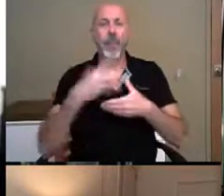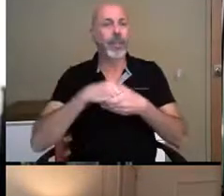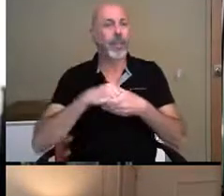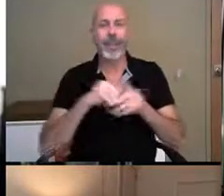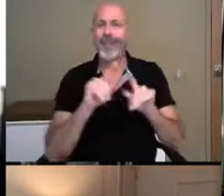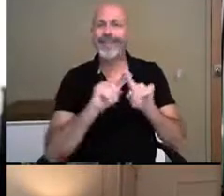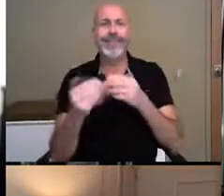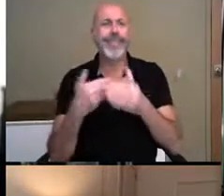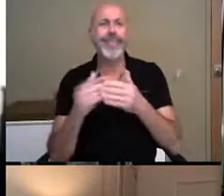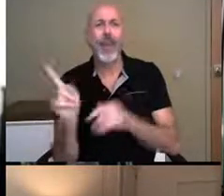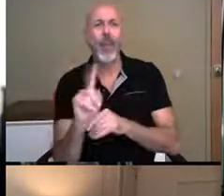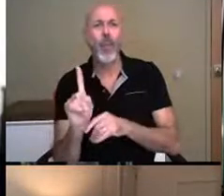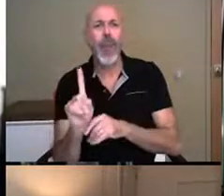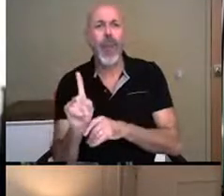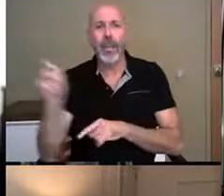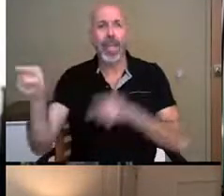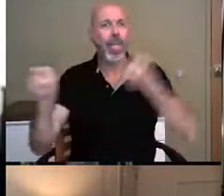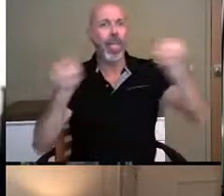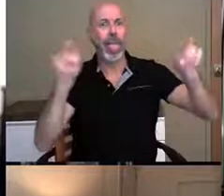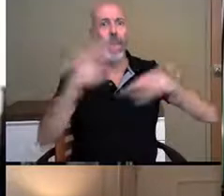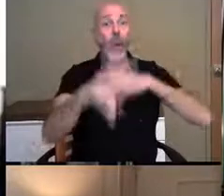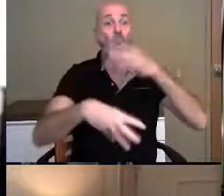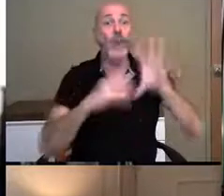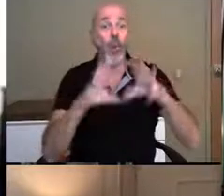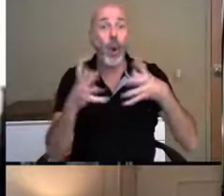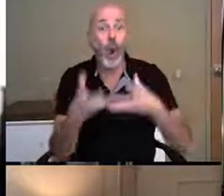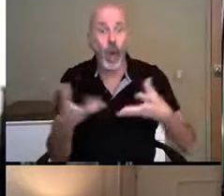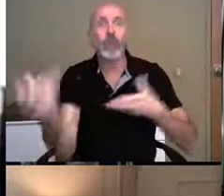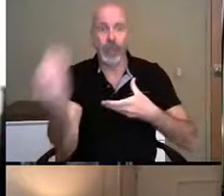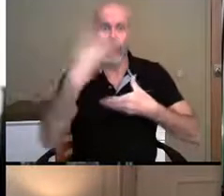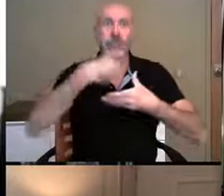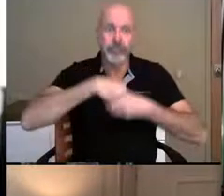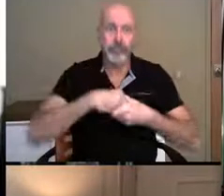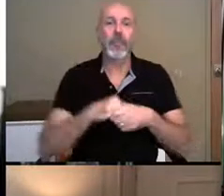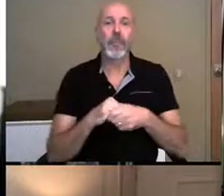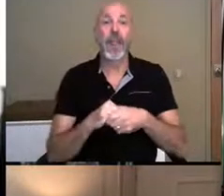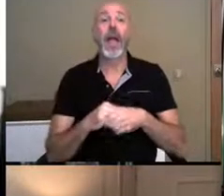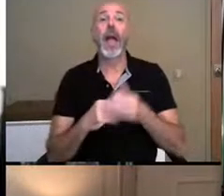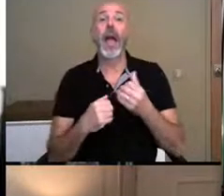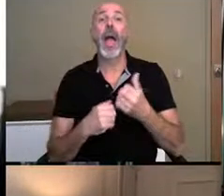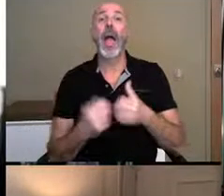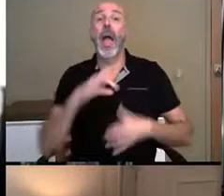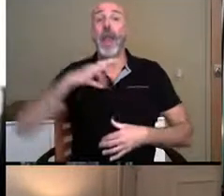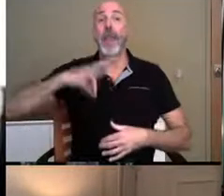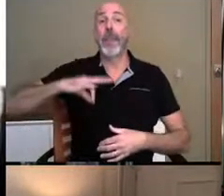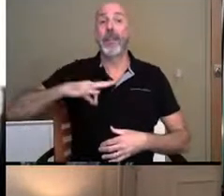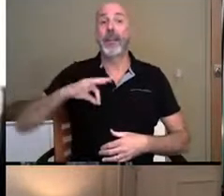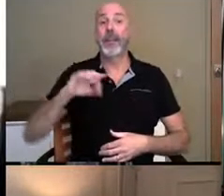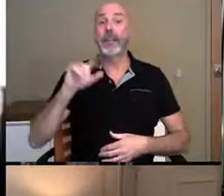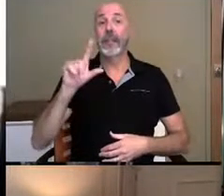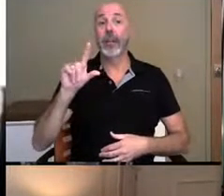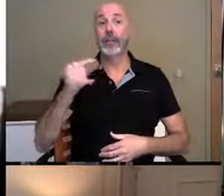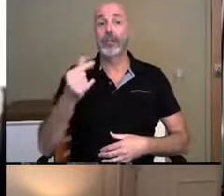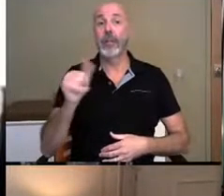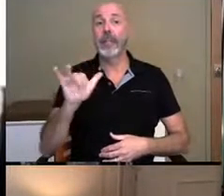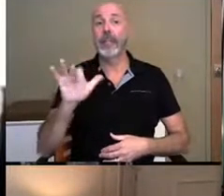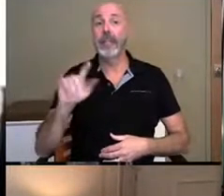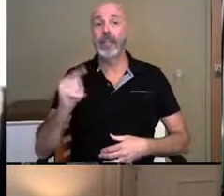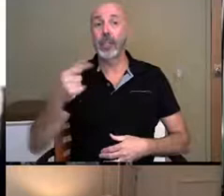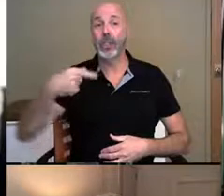wherever you want all over the world. And it benefits the LGBTQ Community Center of the Desert, a very